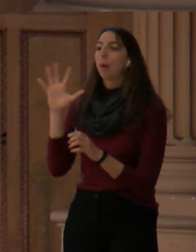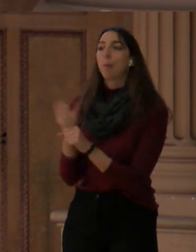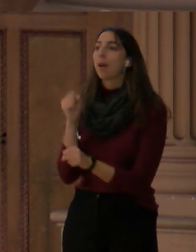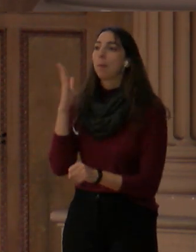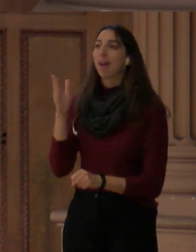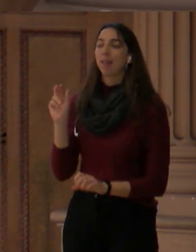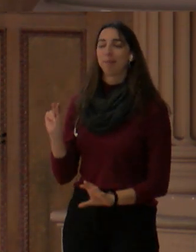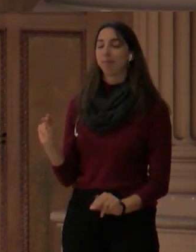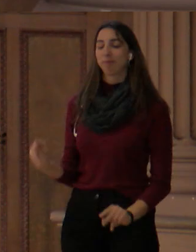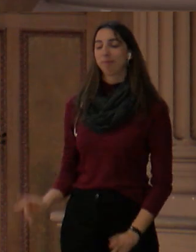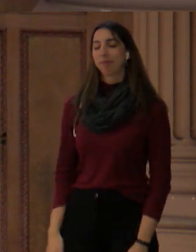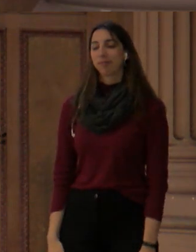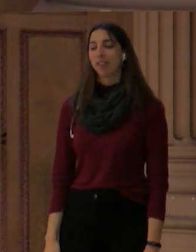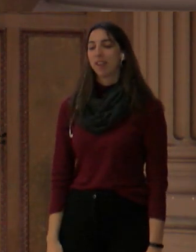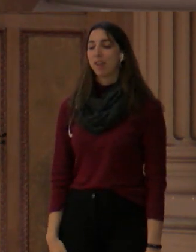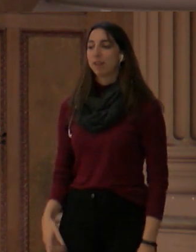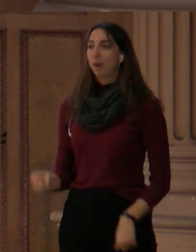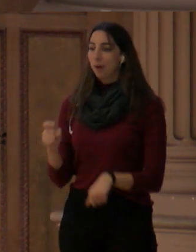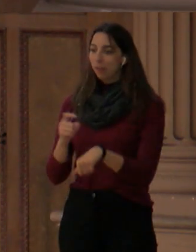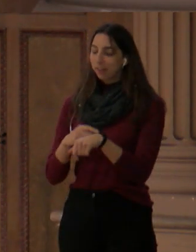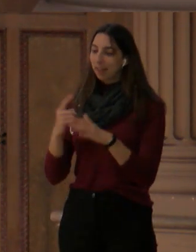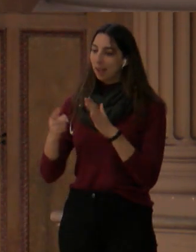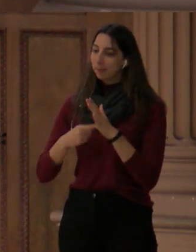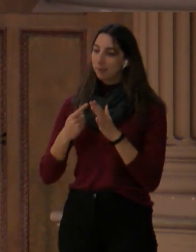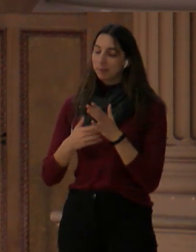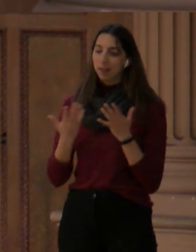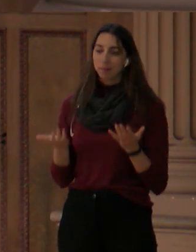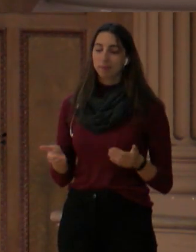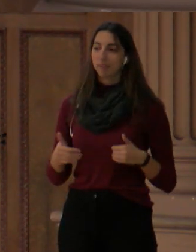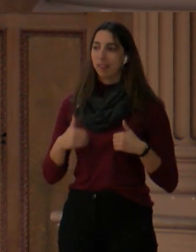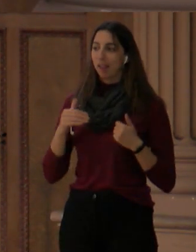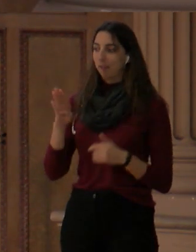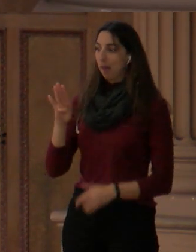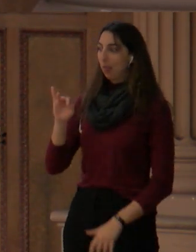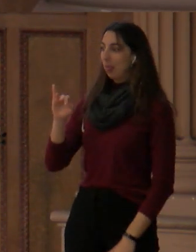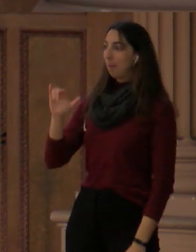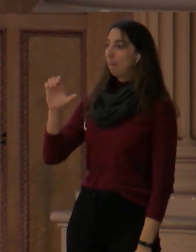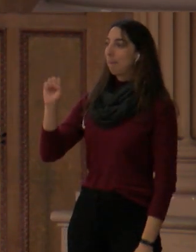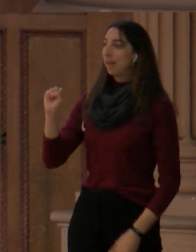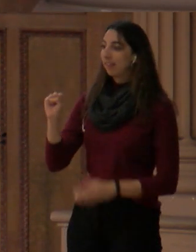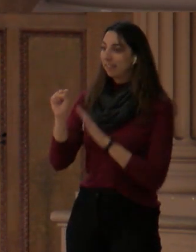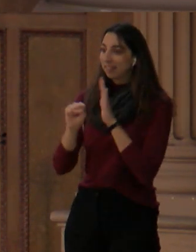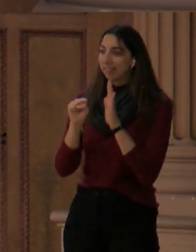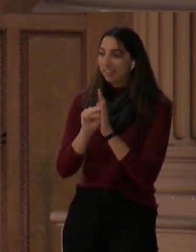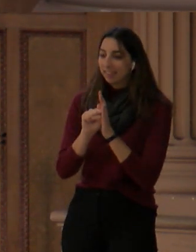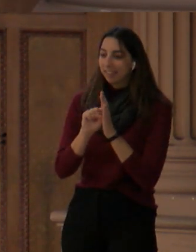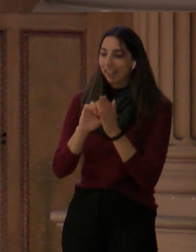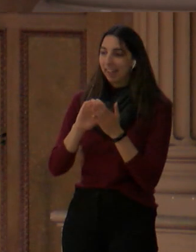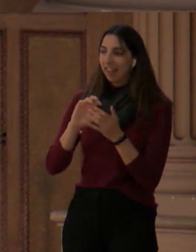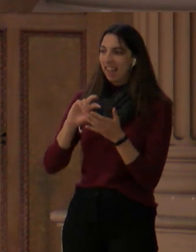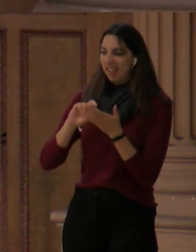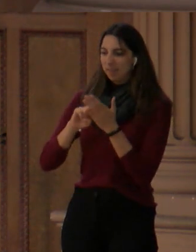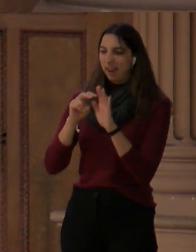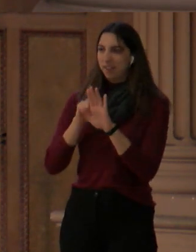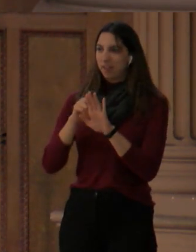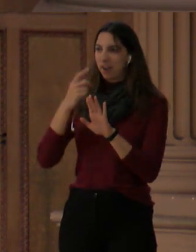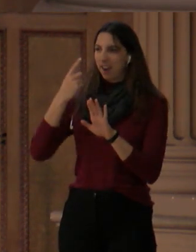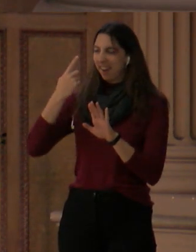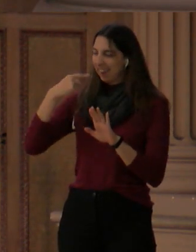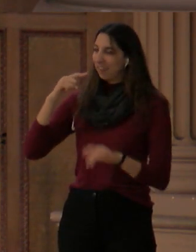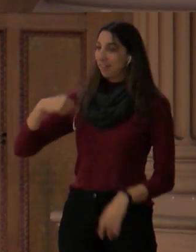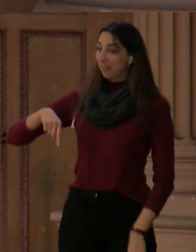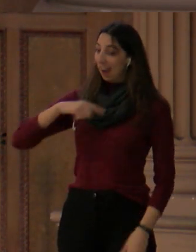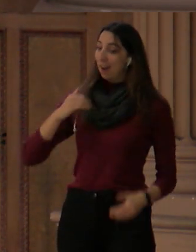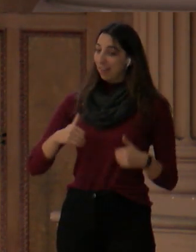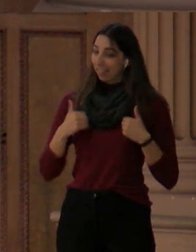And there are times for us where life, the Bills season becomes like a metaphor for our lives where we